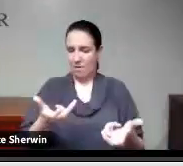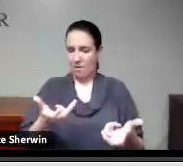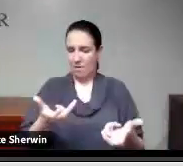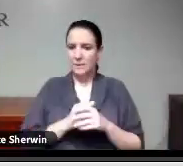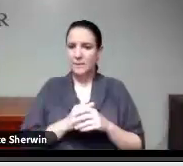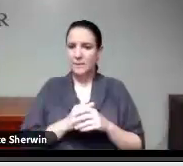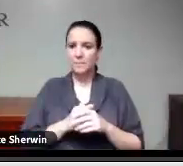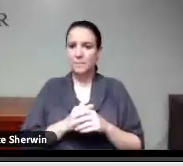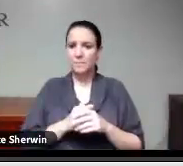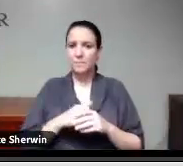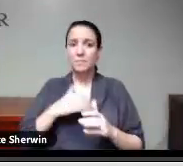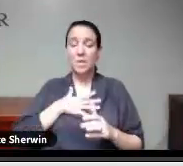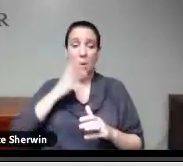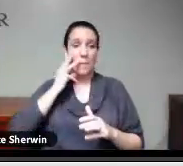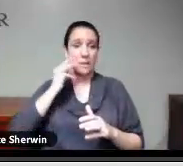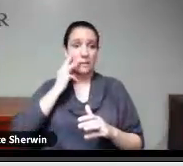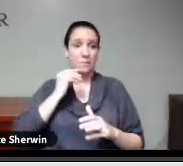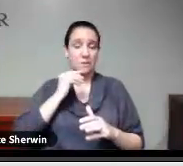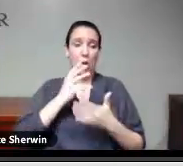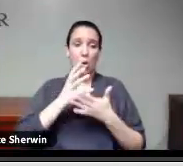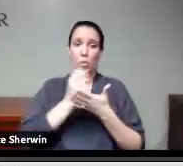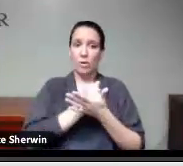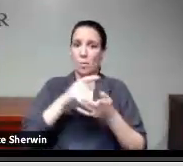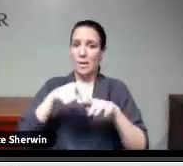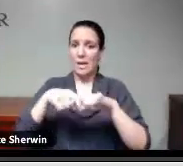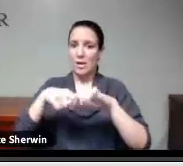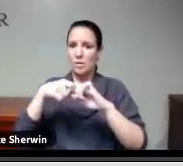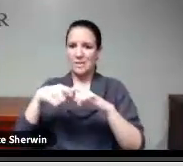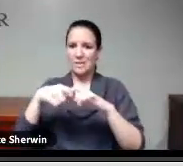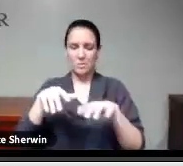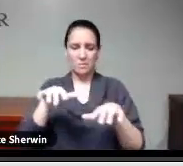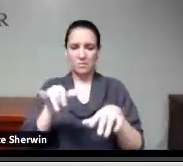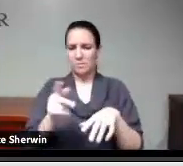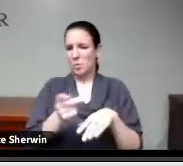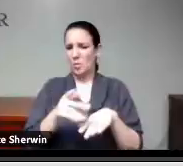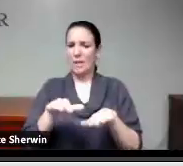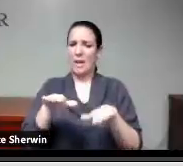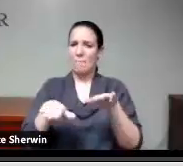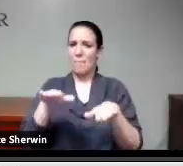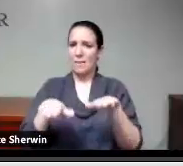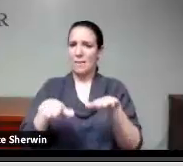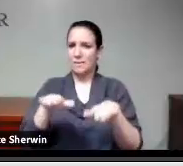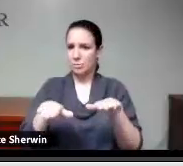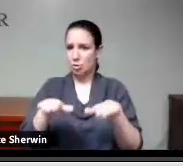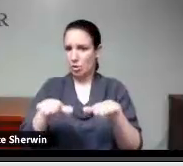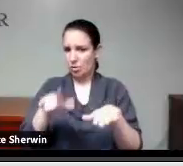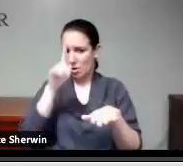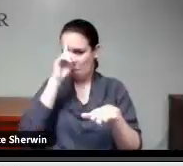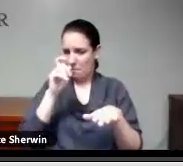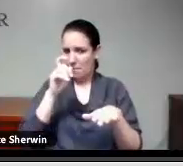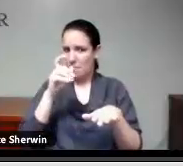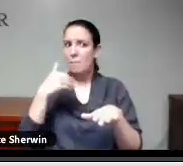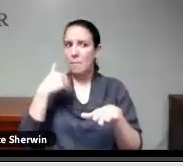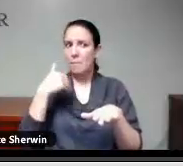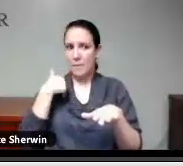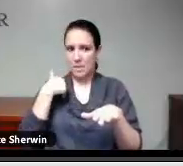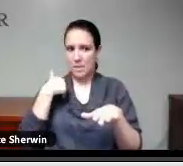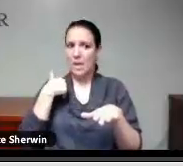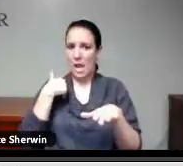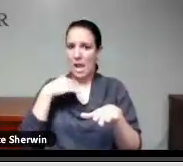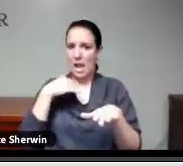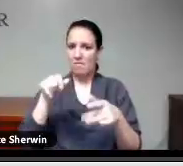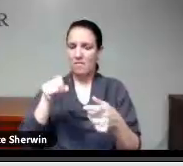that recruitment and retention typically kind of balance each other out. And it's because we have this cycle that we get